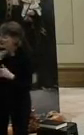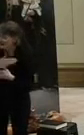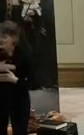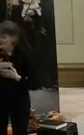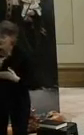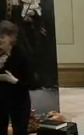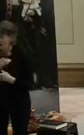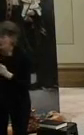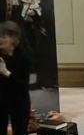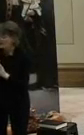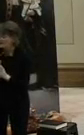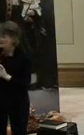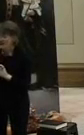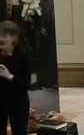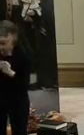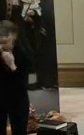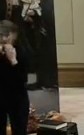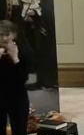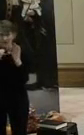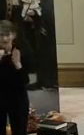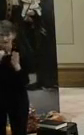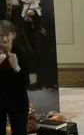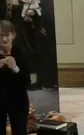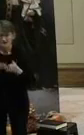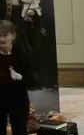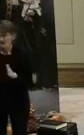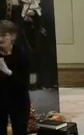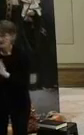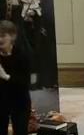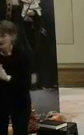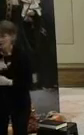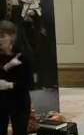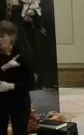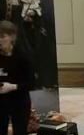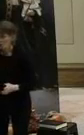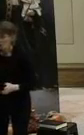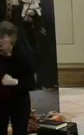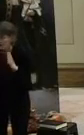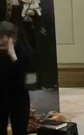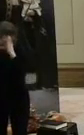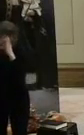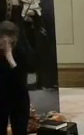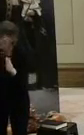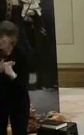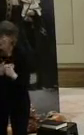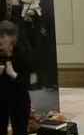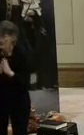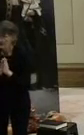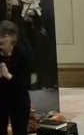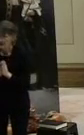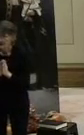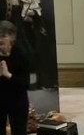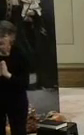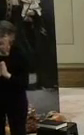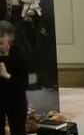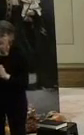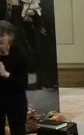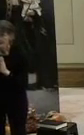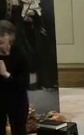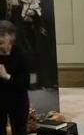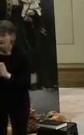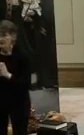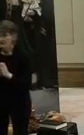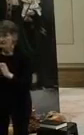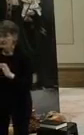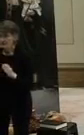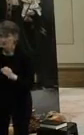those gifts, and give thanks for them. Let us pray to the Lord. Lord, hear our prayers. For those who